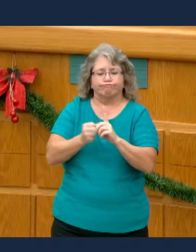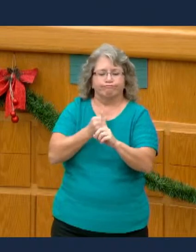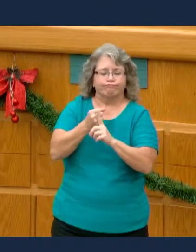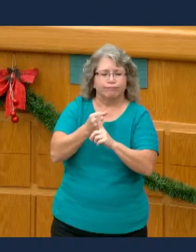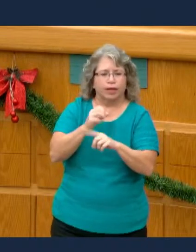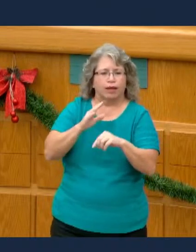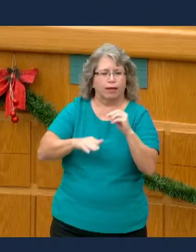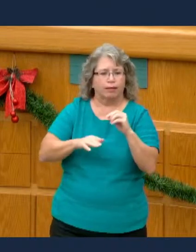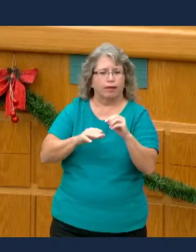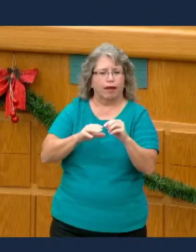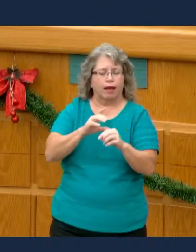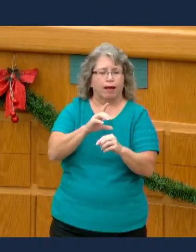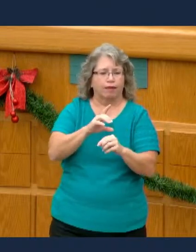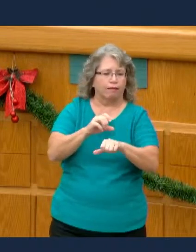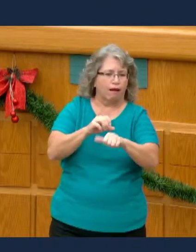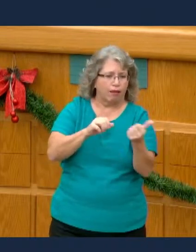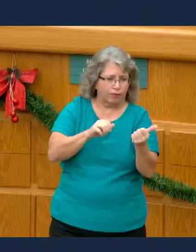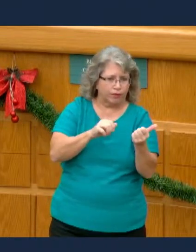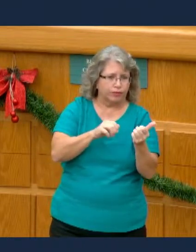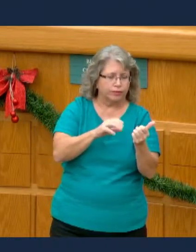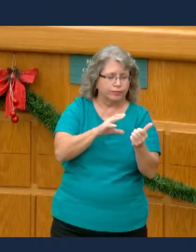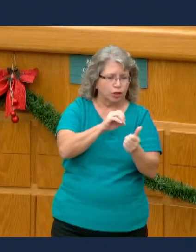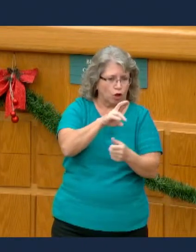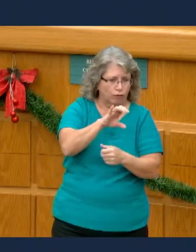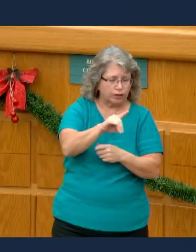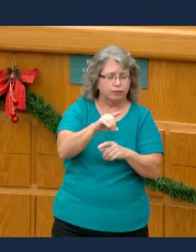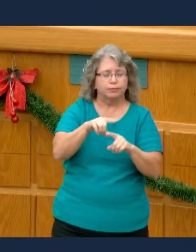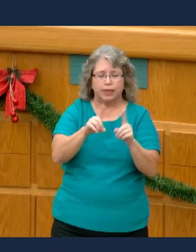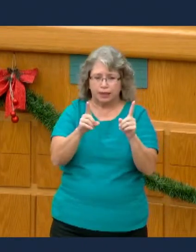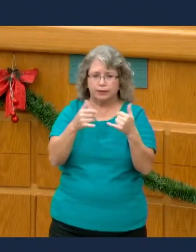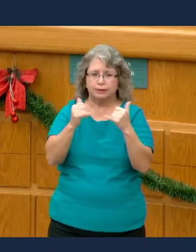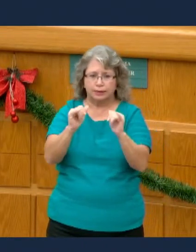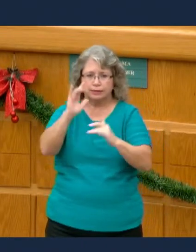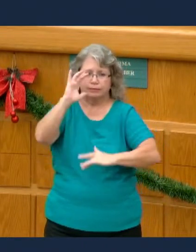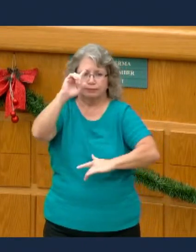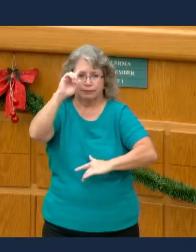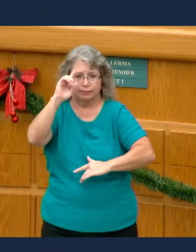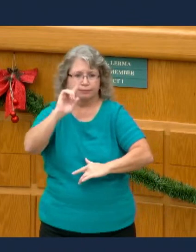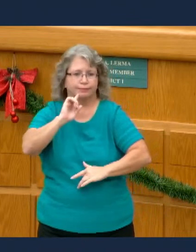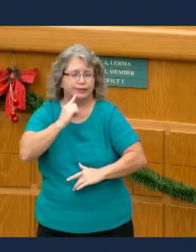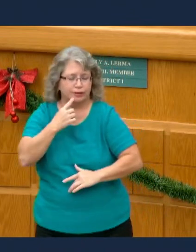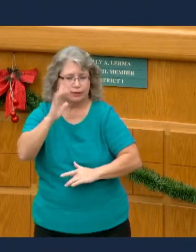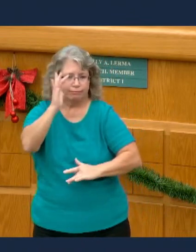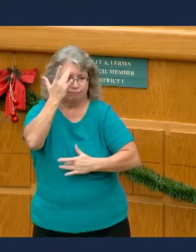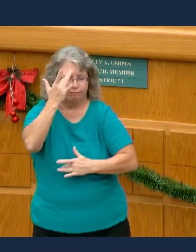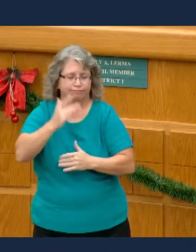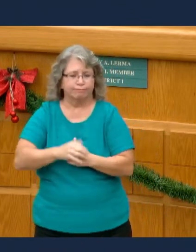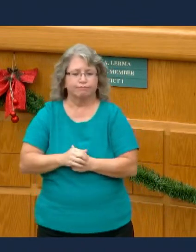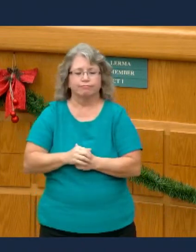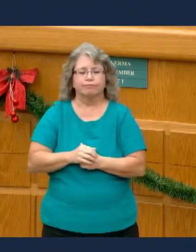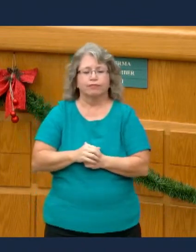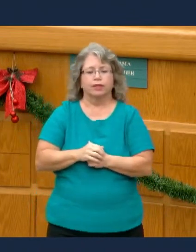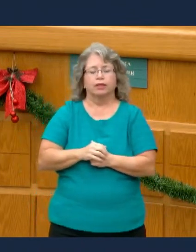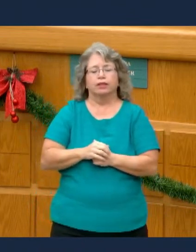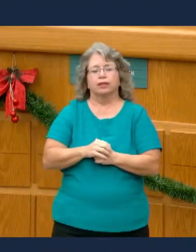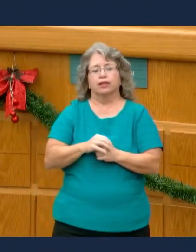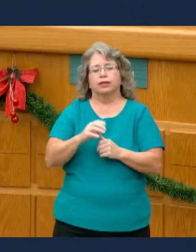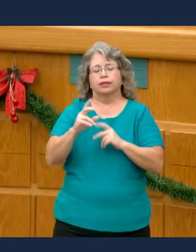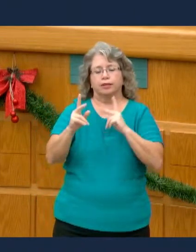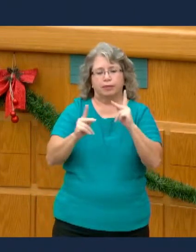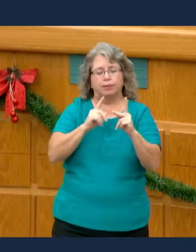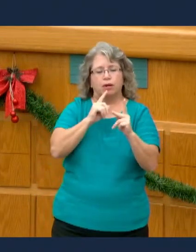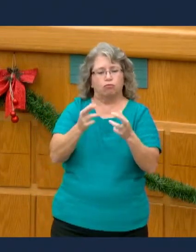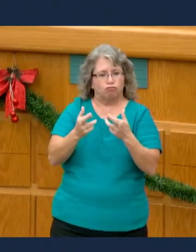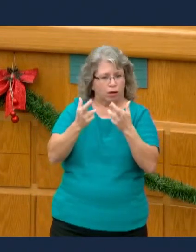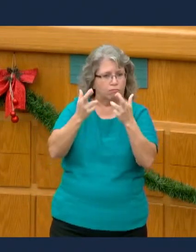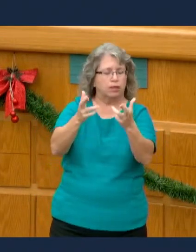specifics. Many experts are also recommending that residents age 5 and up should get vaccinated, and if